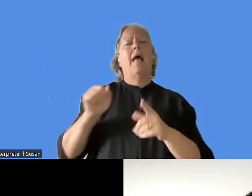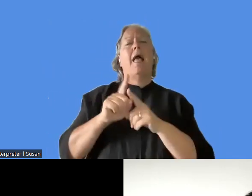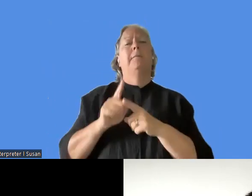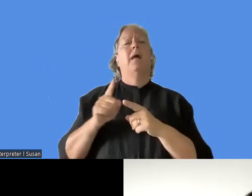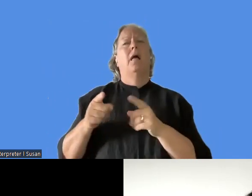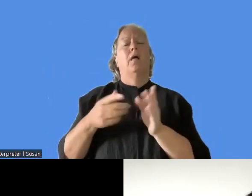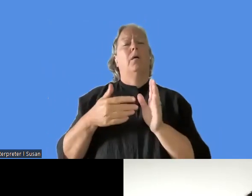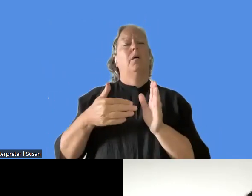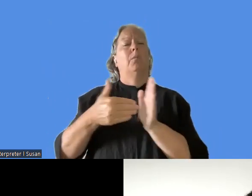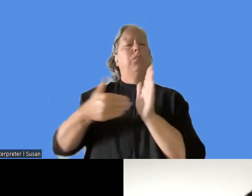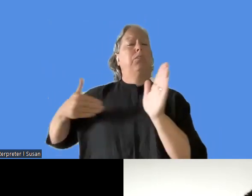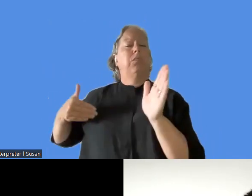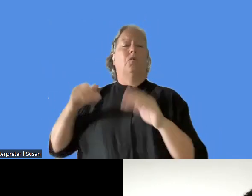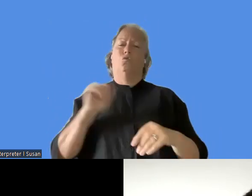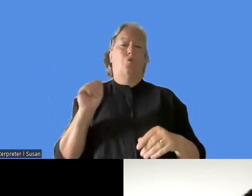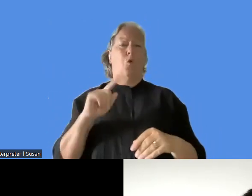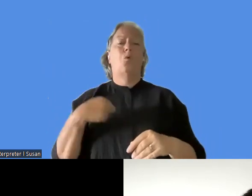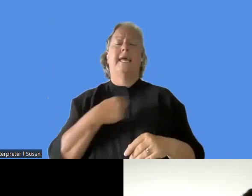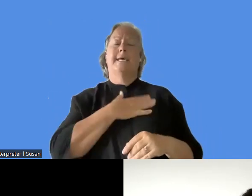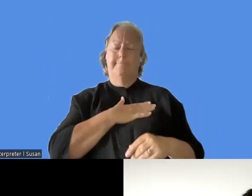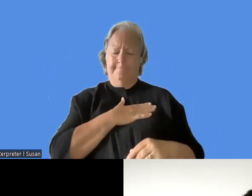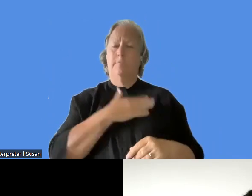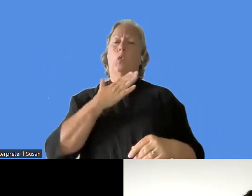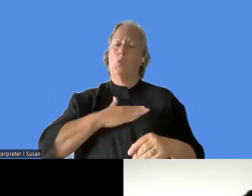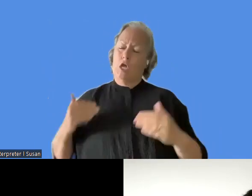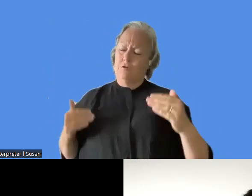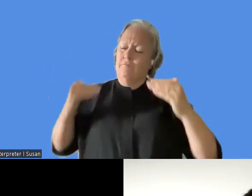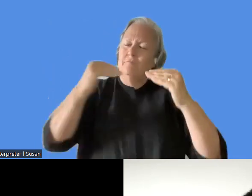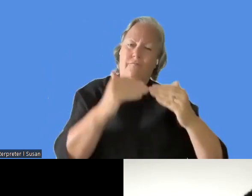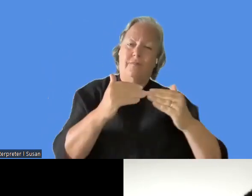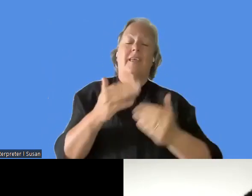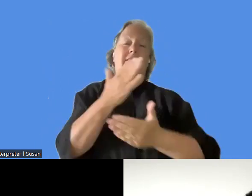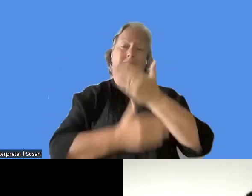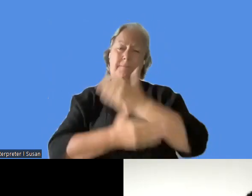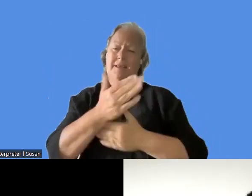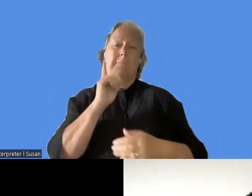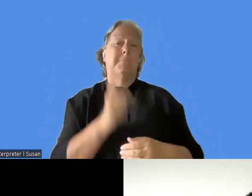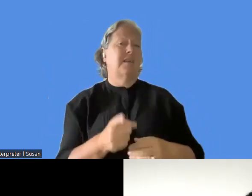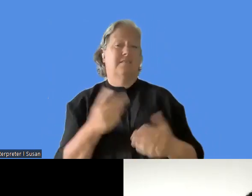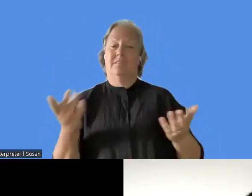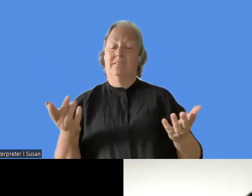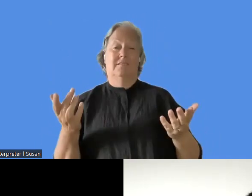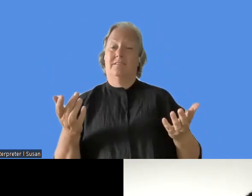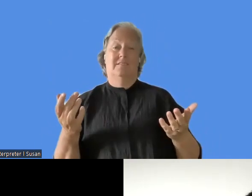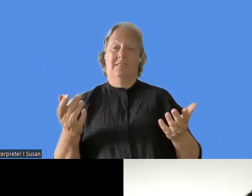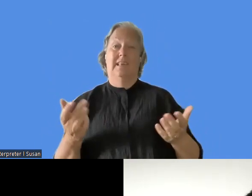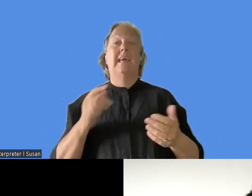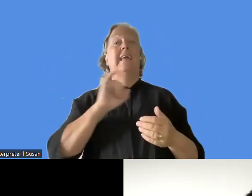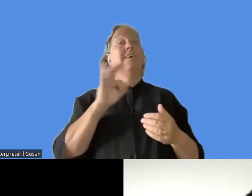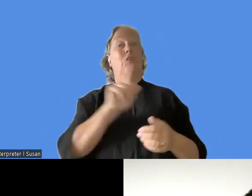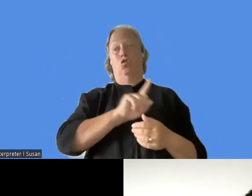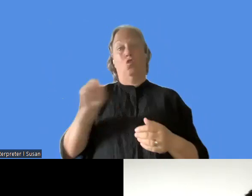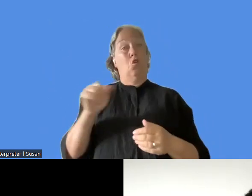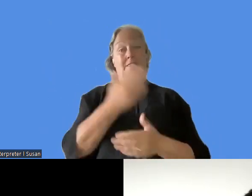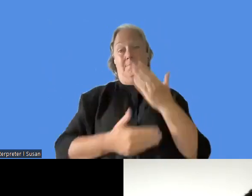our commitment. A well of society without the disability people involved is not a well of society in a real sense.